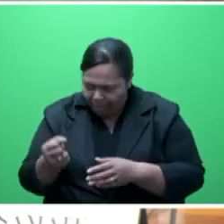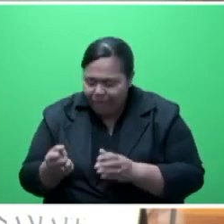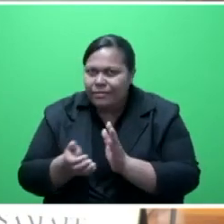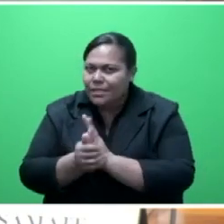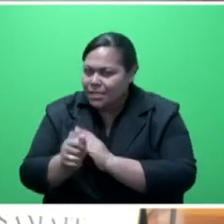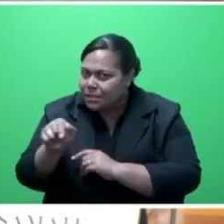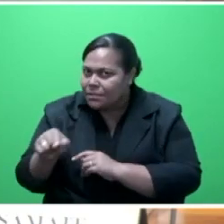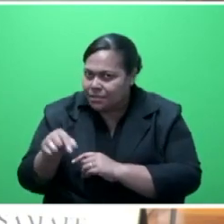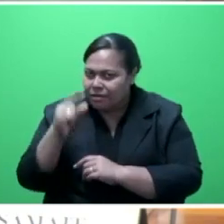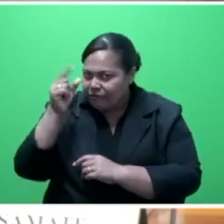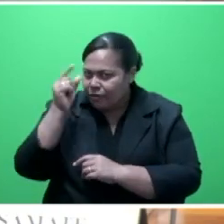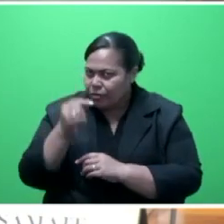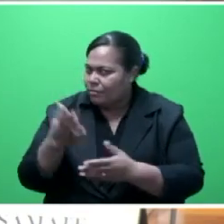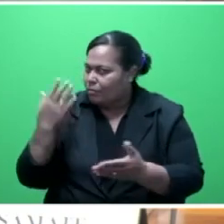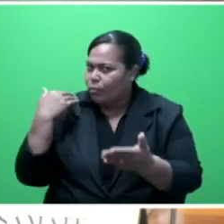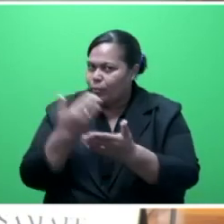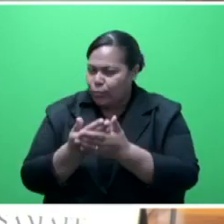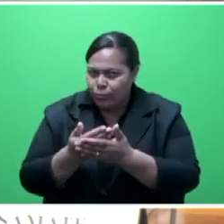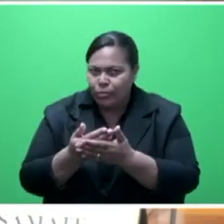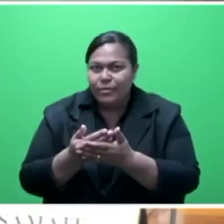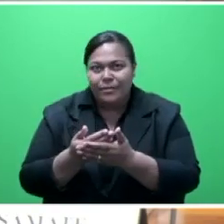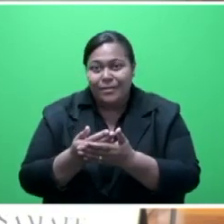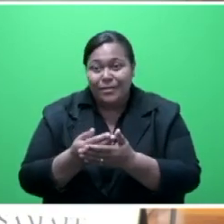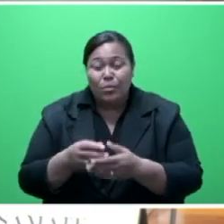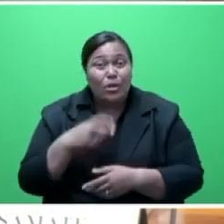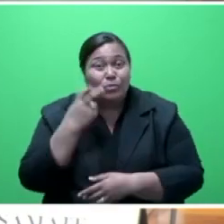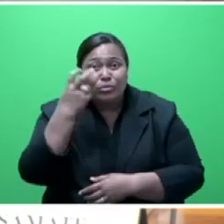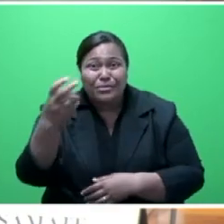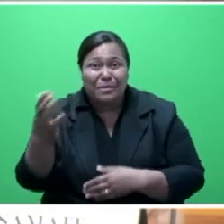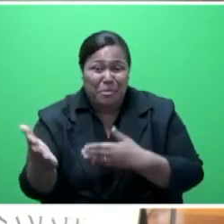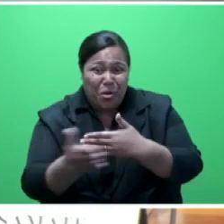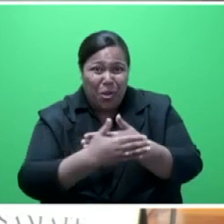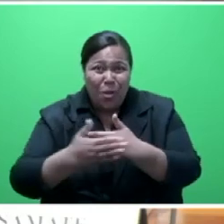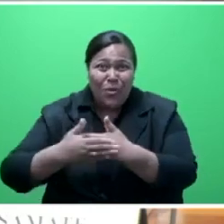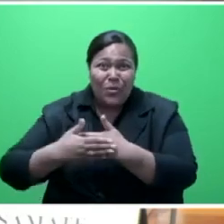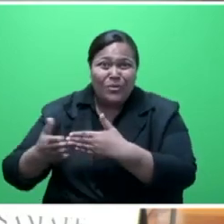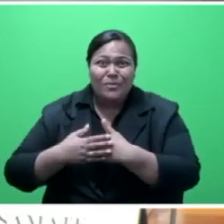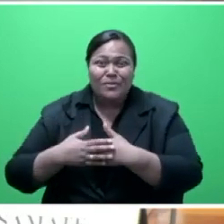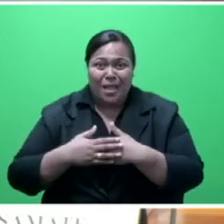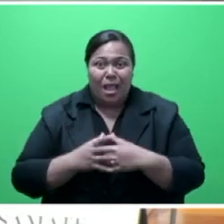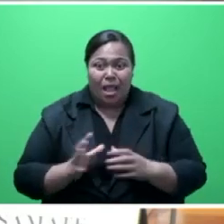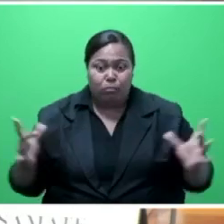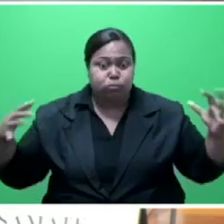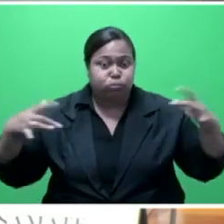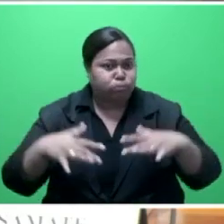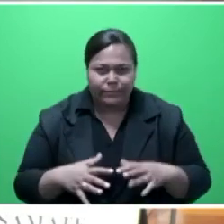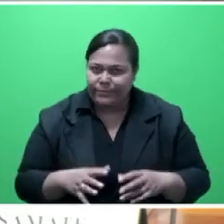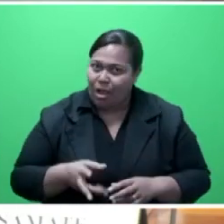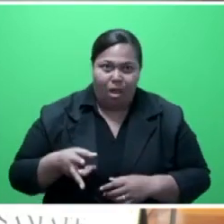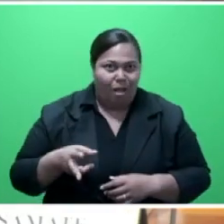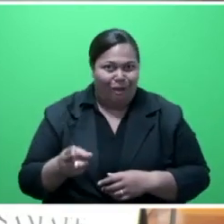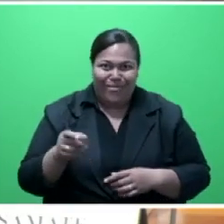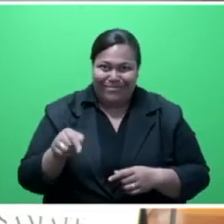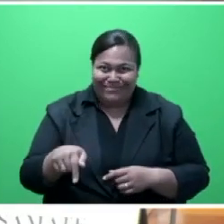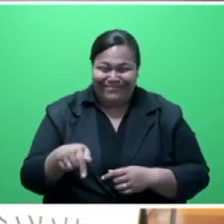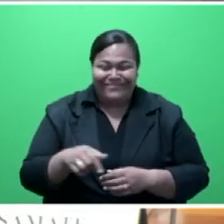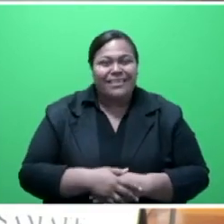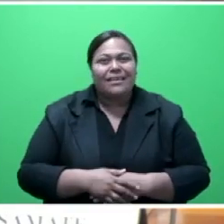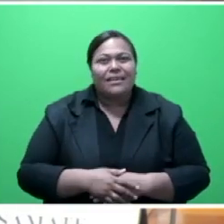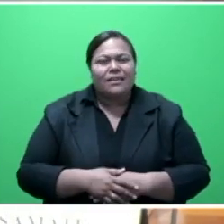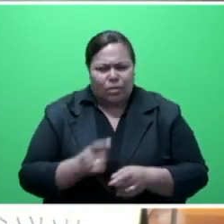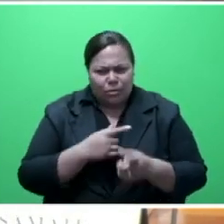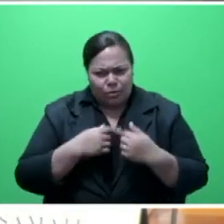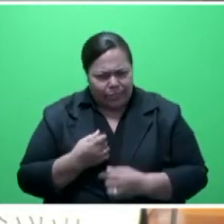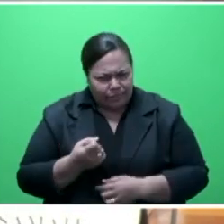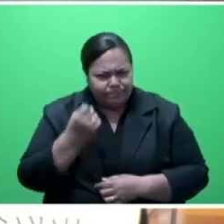tough past few months, particularly when tourism was shuttered and large gatherings were banned. And we recognize that our economy will never be